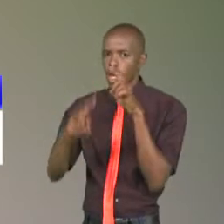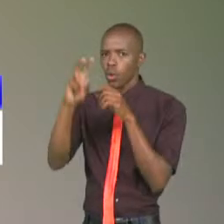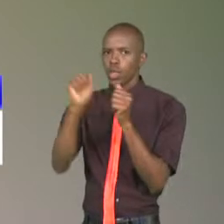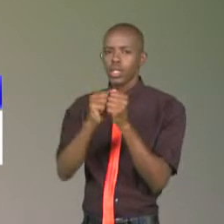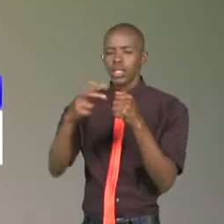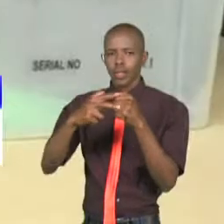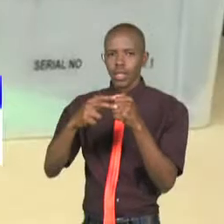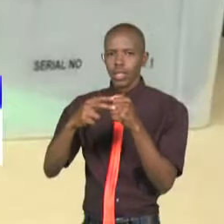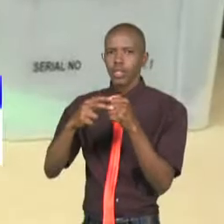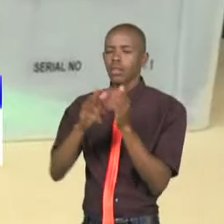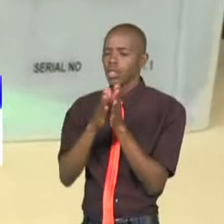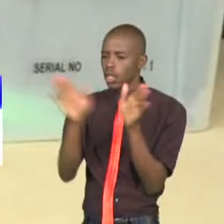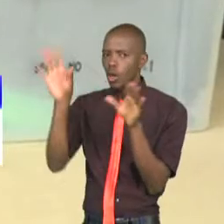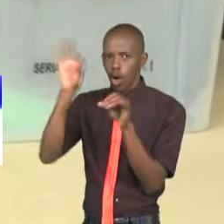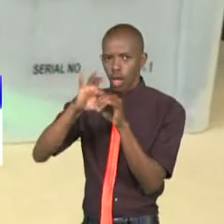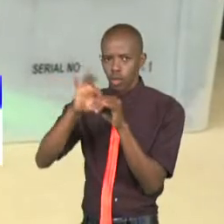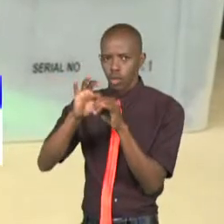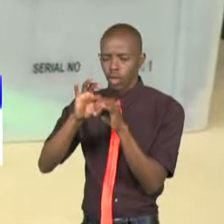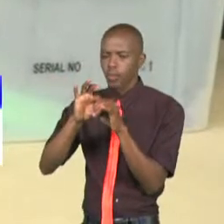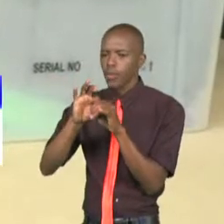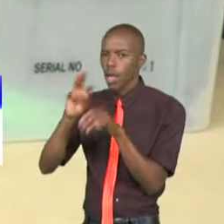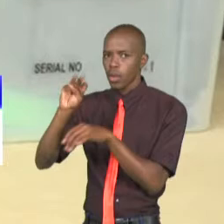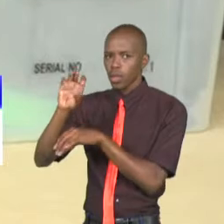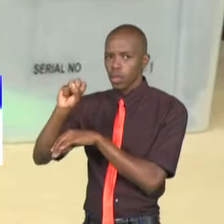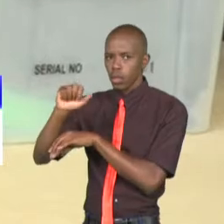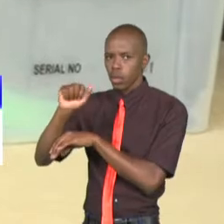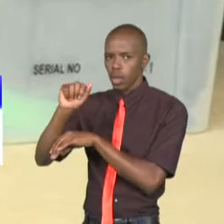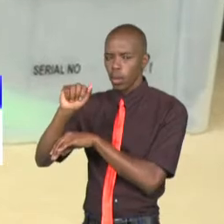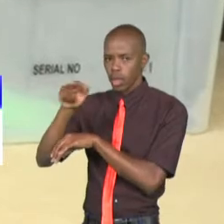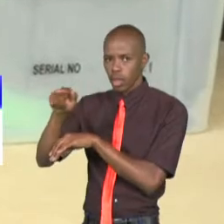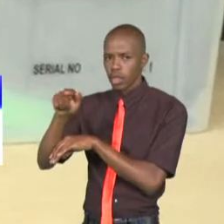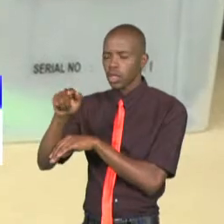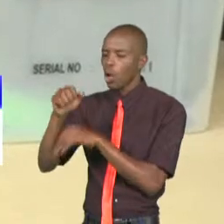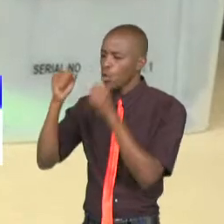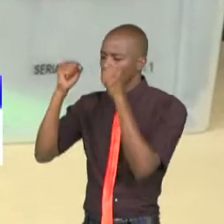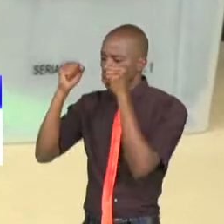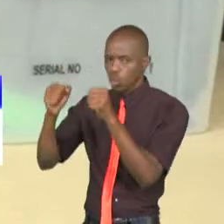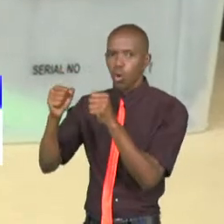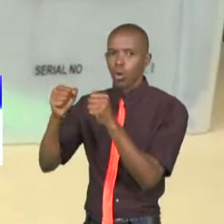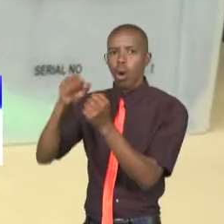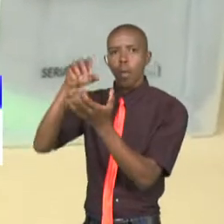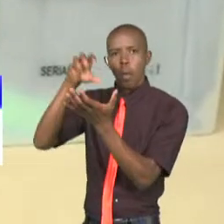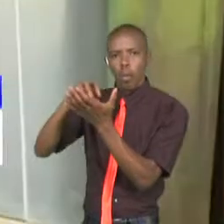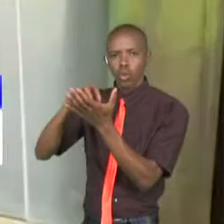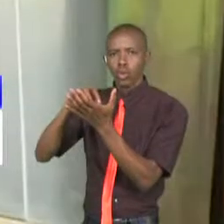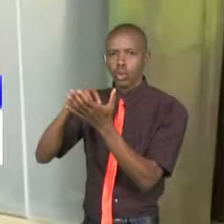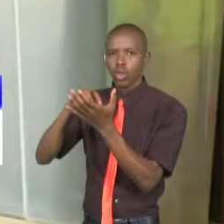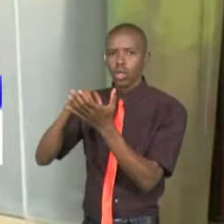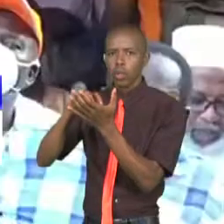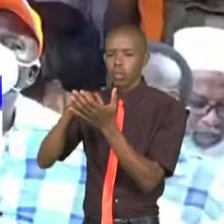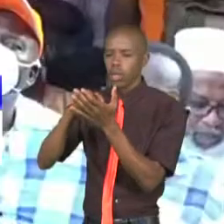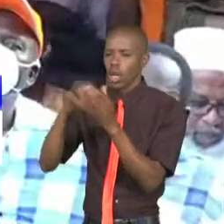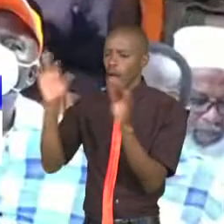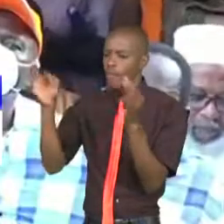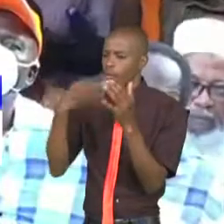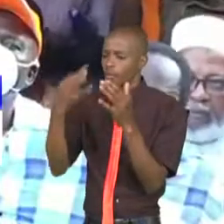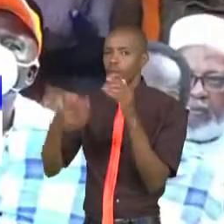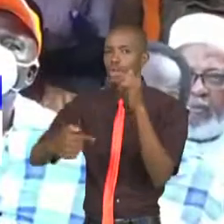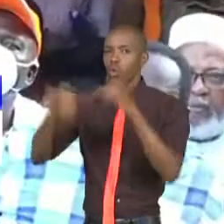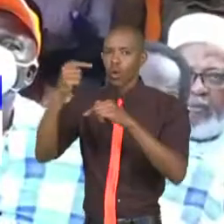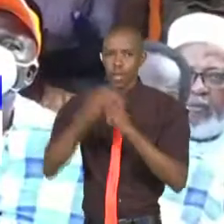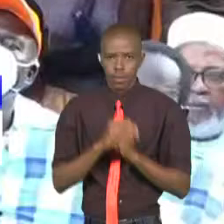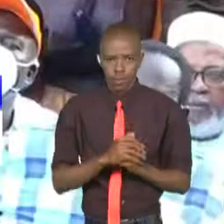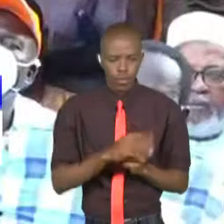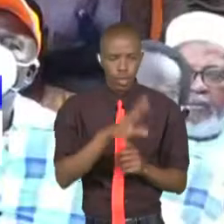general elections. The Msambweni seat was therefore one of ODM's strongholds, a seat they were keen to recapture.